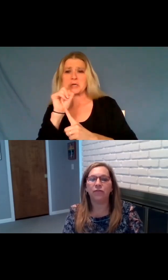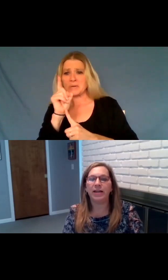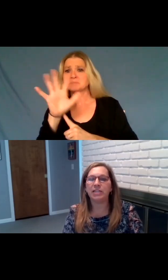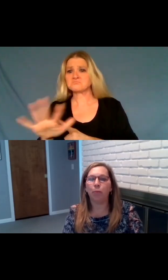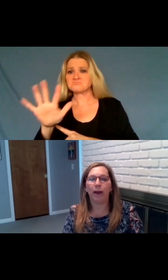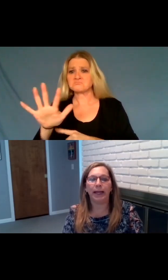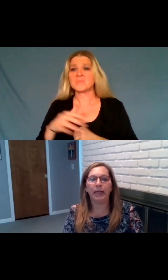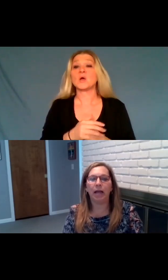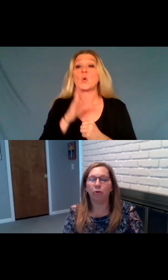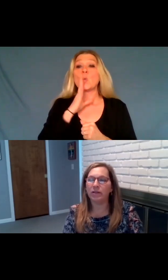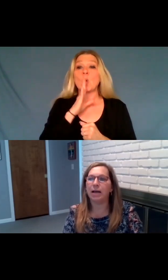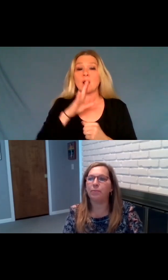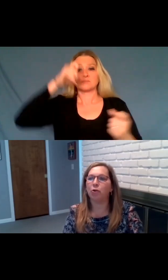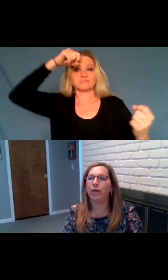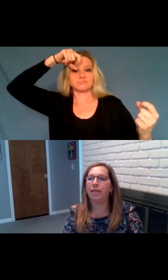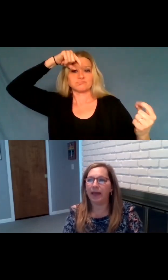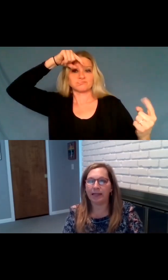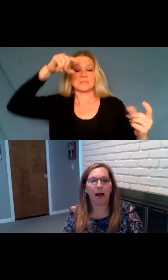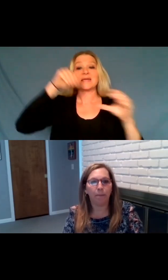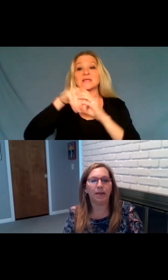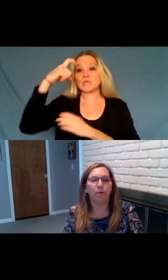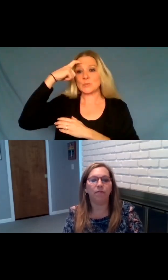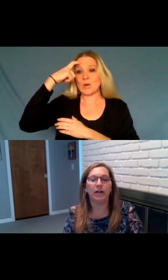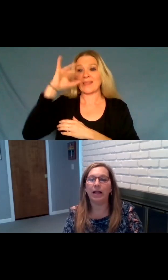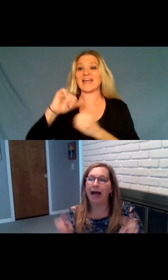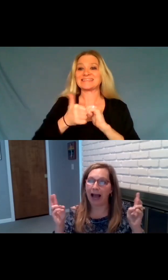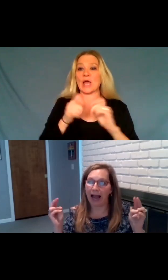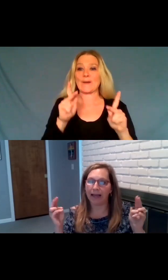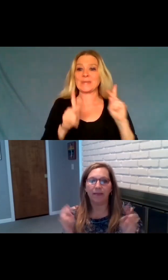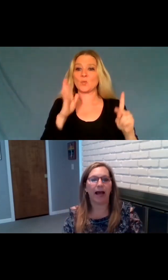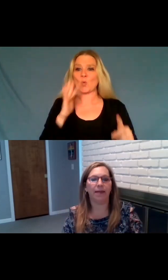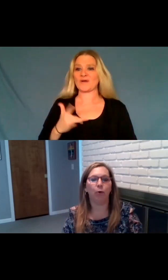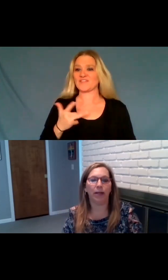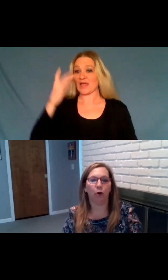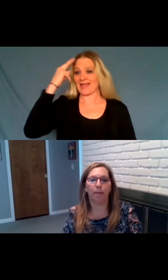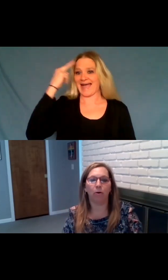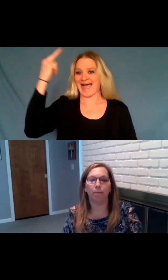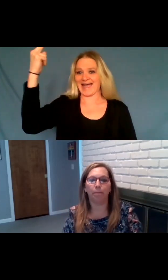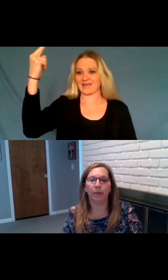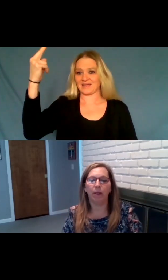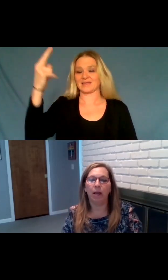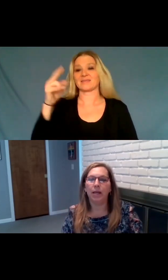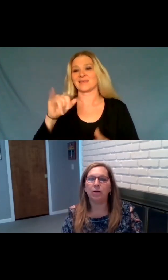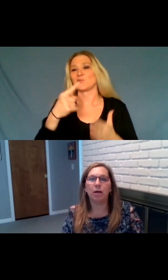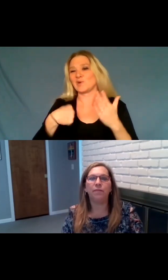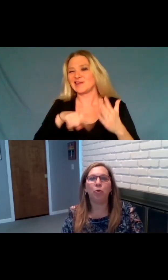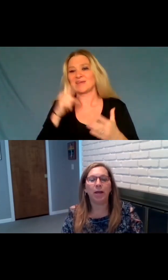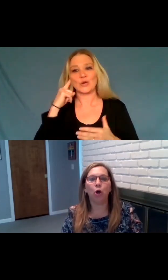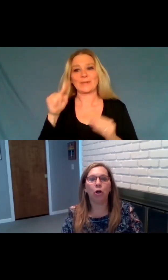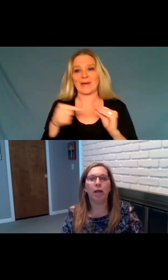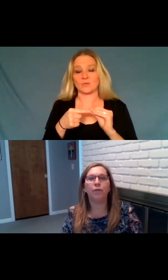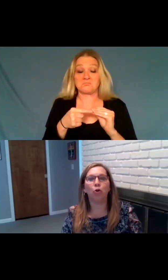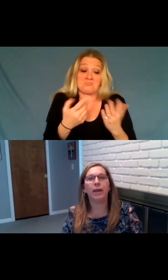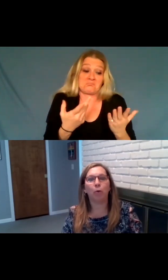it activates the brain and the receptors, and that's how people feel high, the high that we hear about. Now, some of you